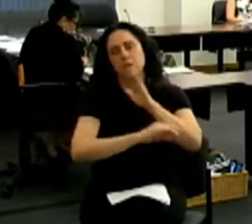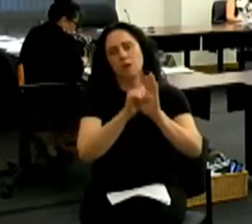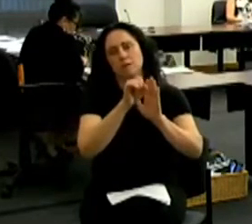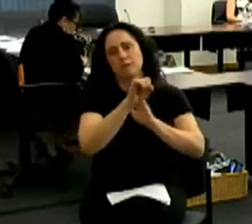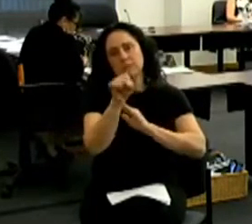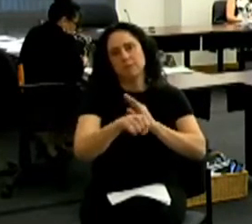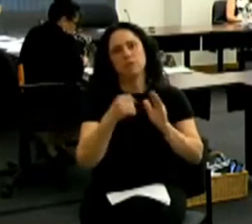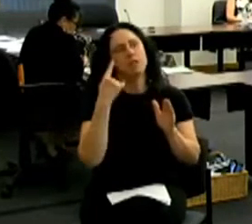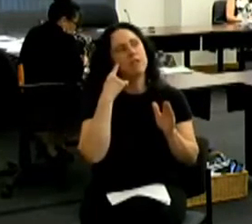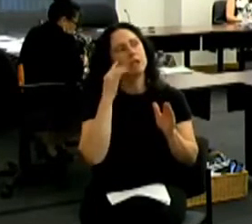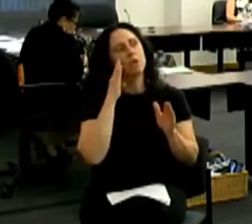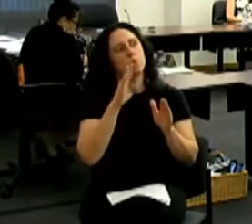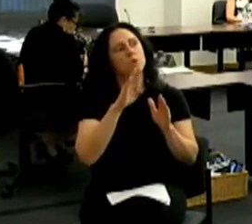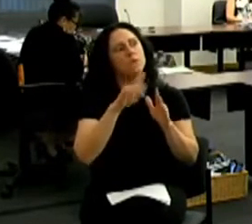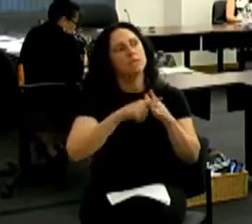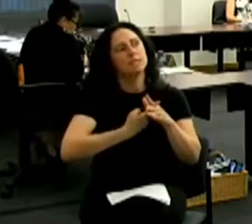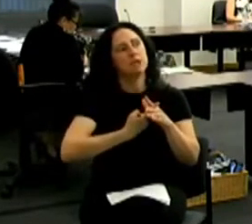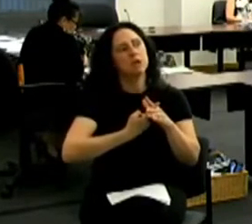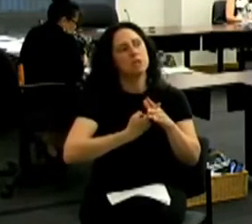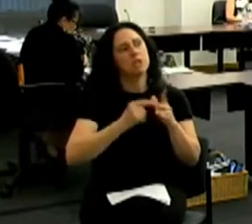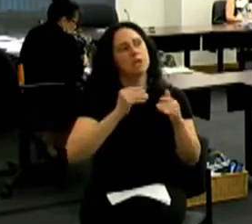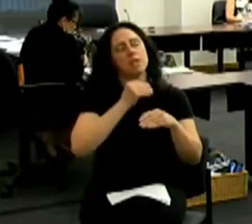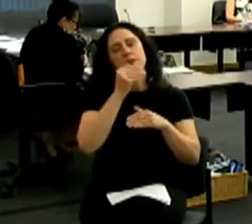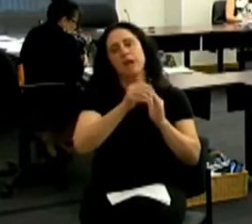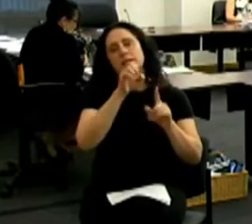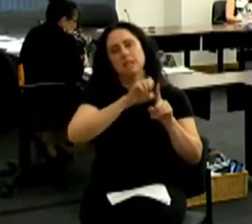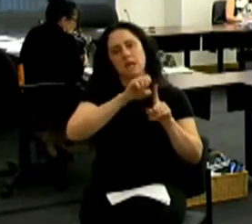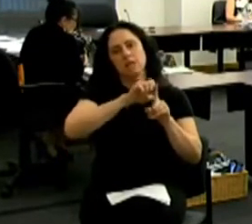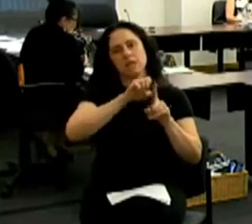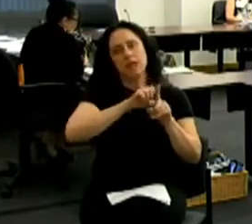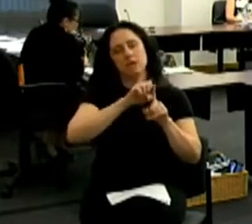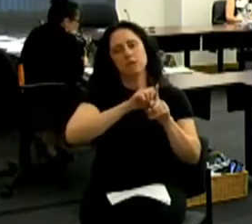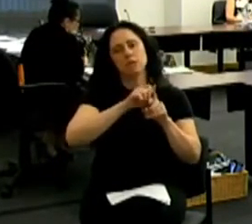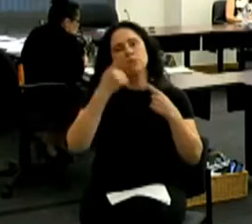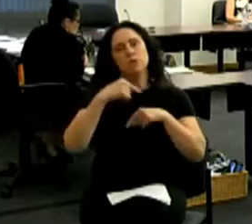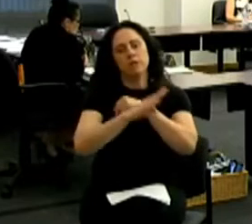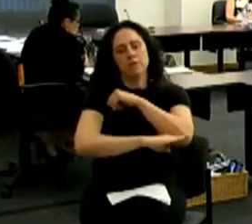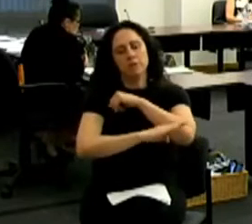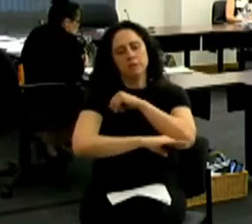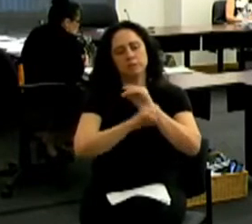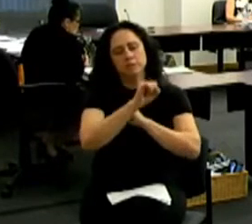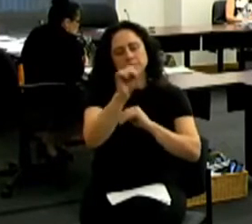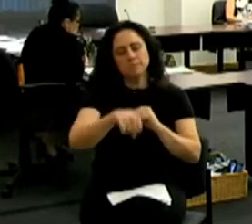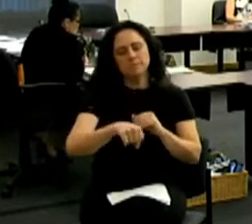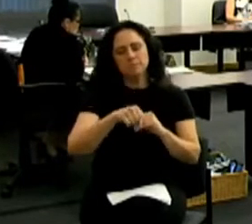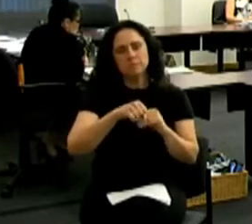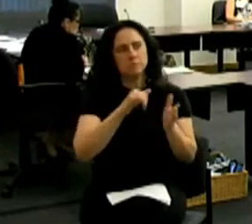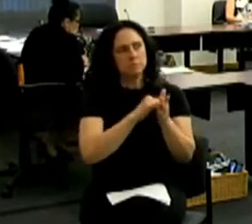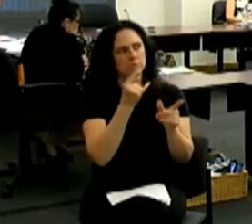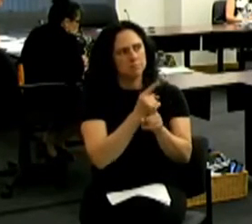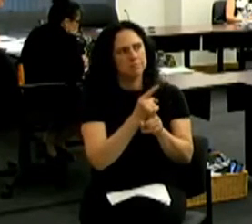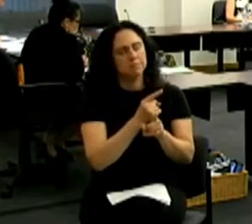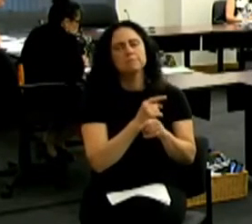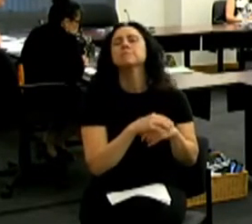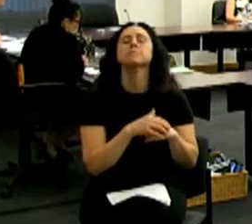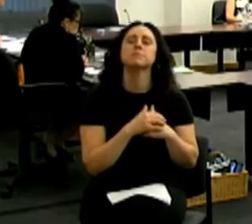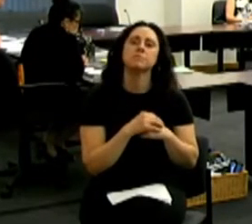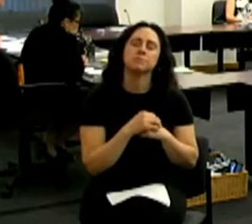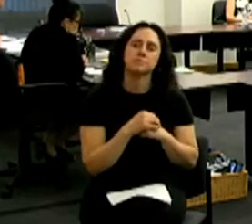semester. I think we're going to start the next elevator during the fall semester too. Is that right, Judy? Mm-hmm. Yes.